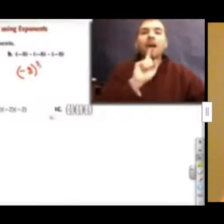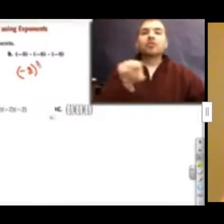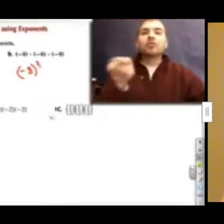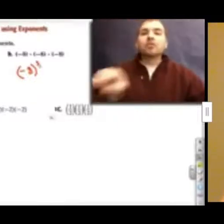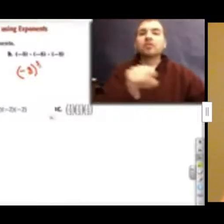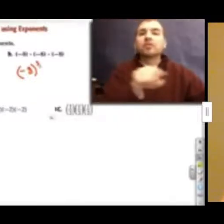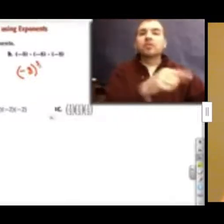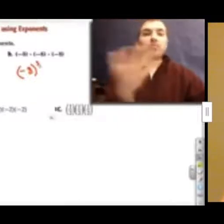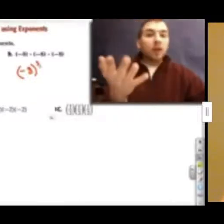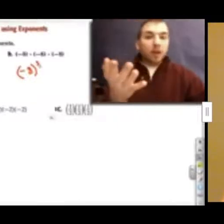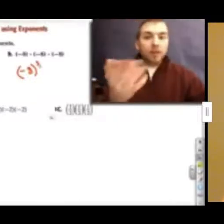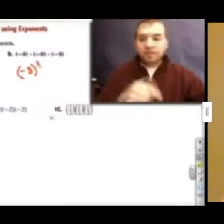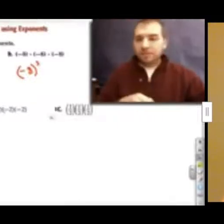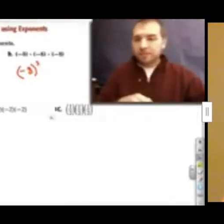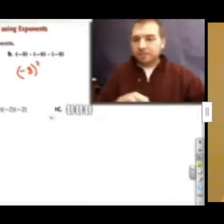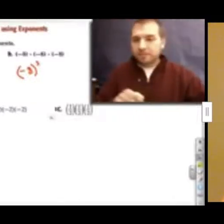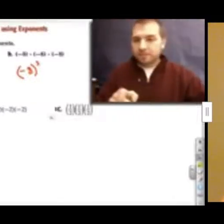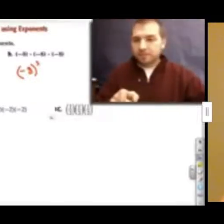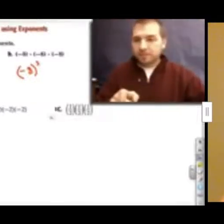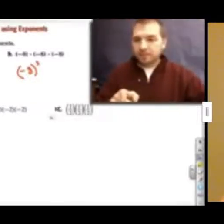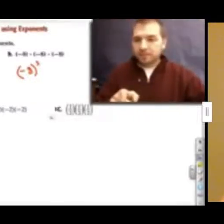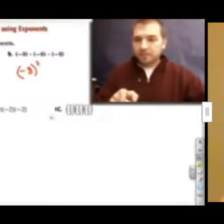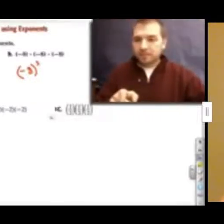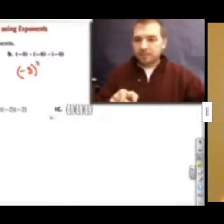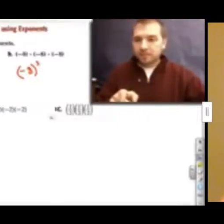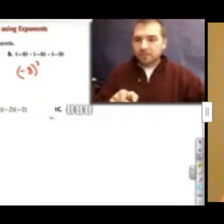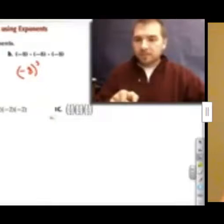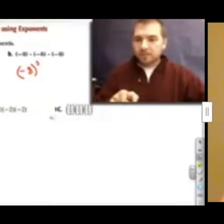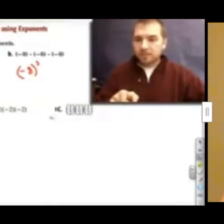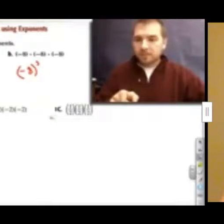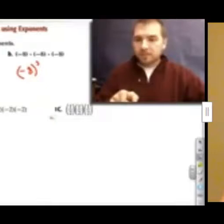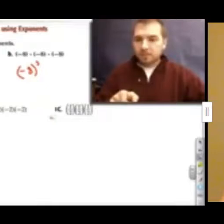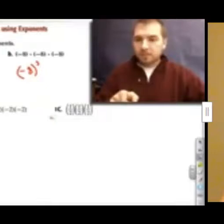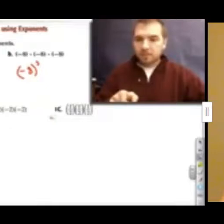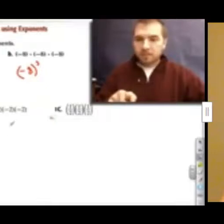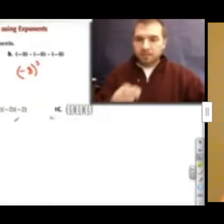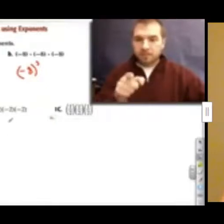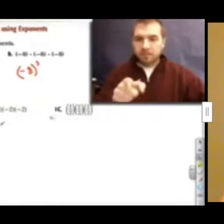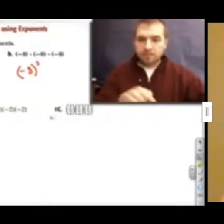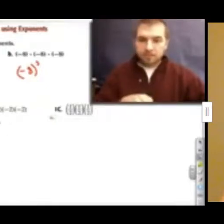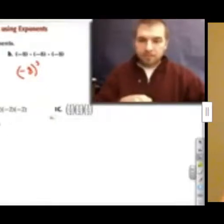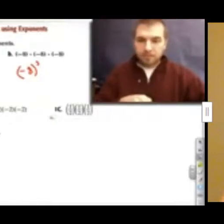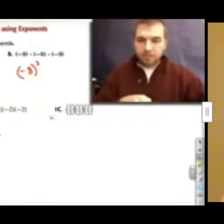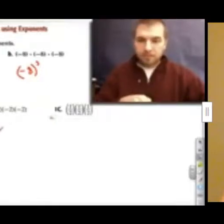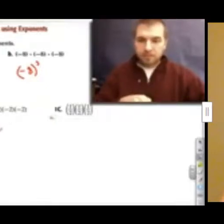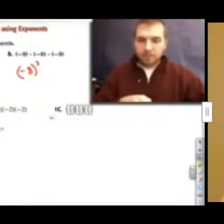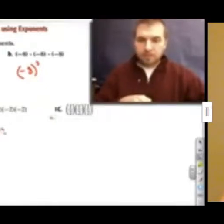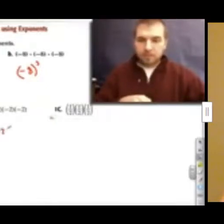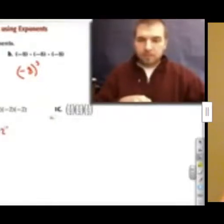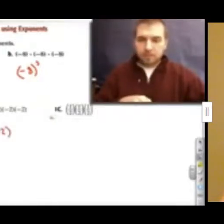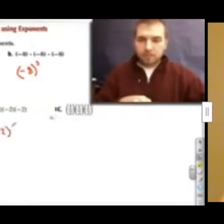So let's do some other ones. You put in your answers and I'll put in mine. So this one we have 6 to the 4th